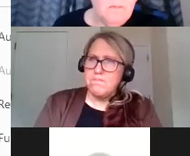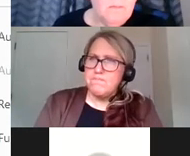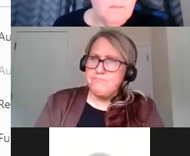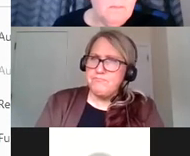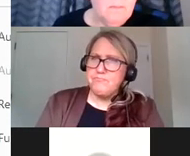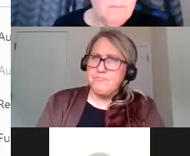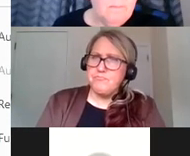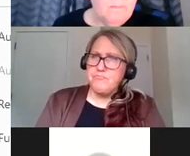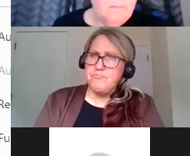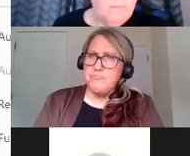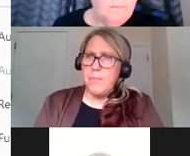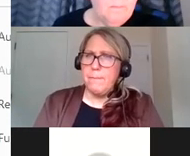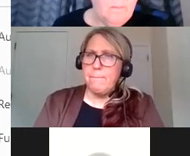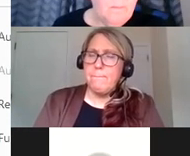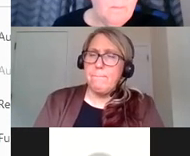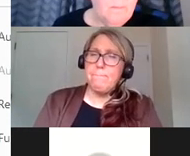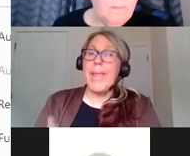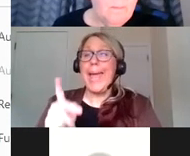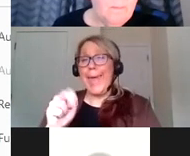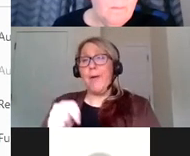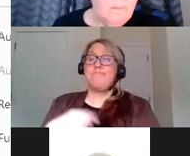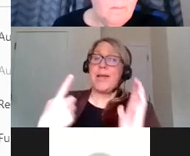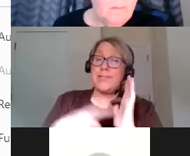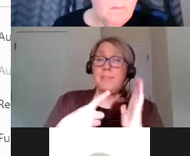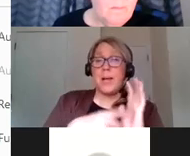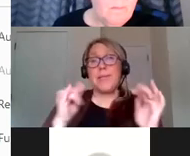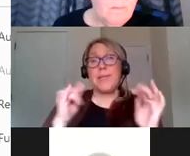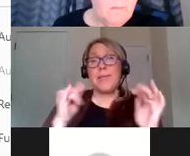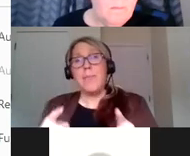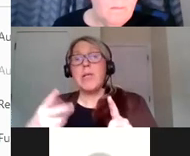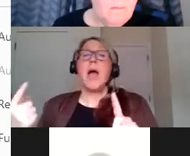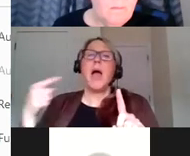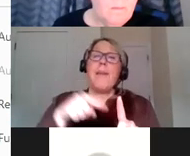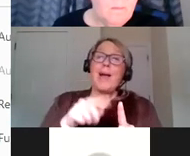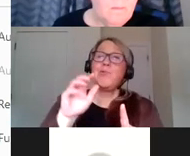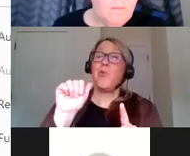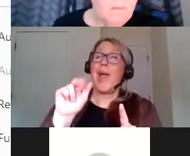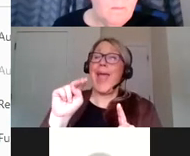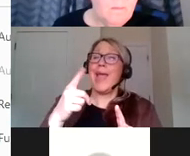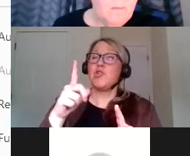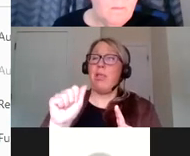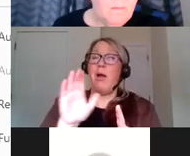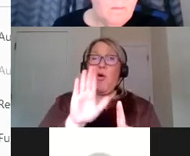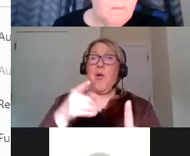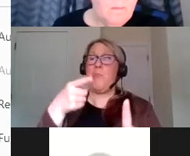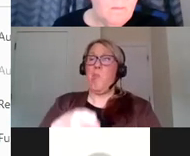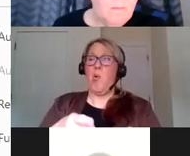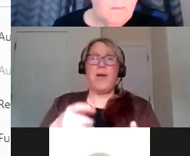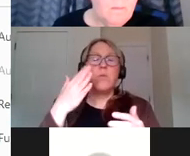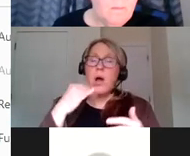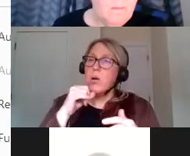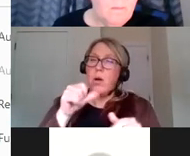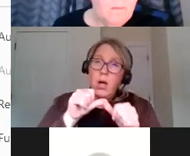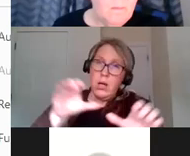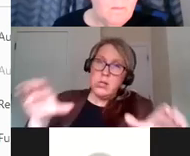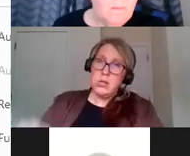So Sometimes it happens. And, back to Angela's point, this is why we don't want to have to continue